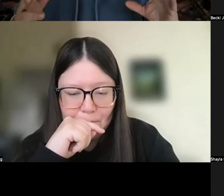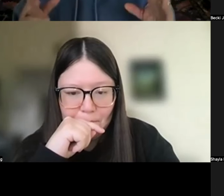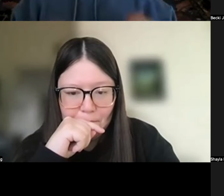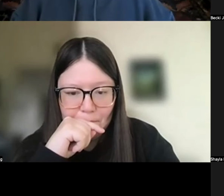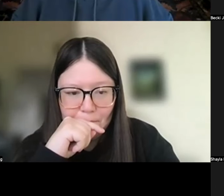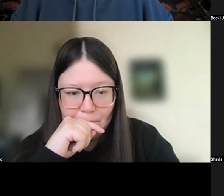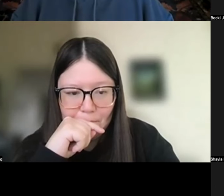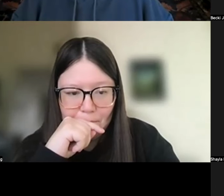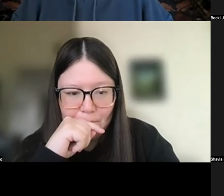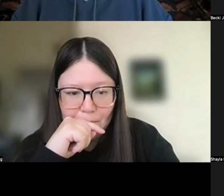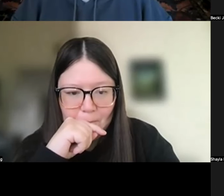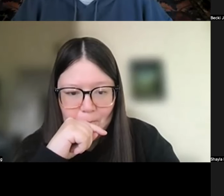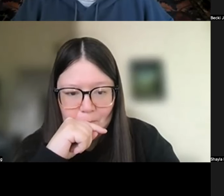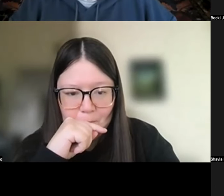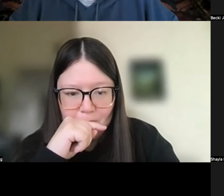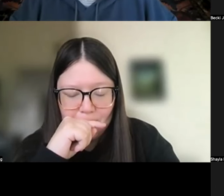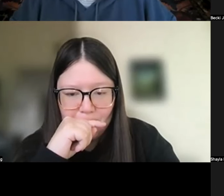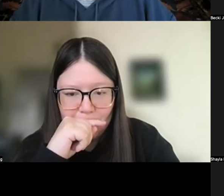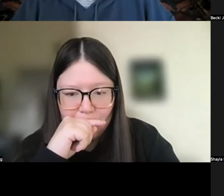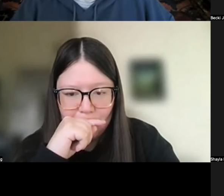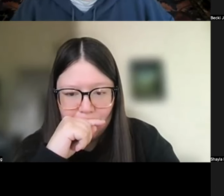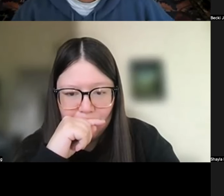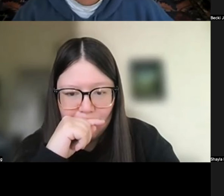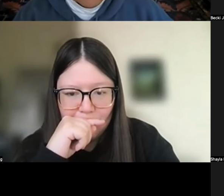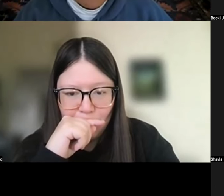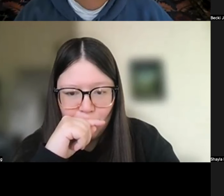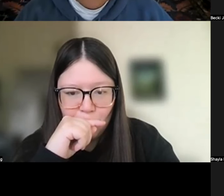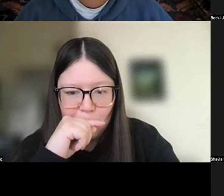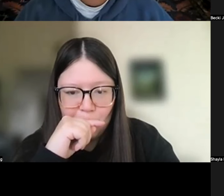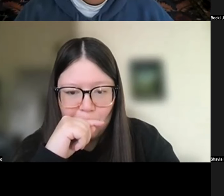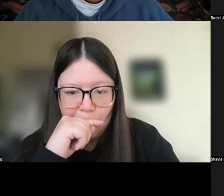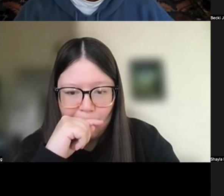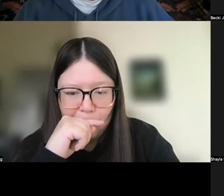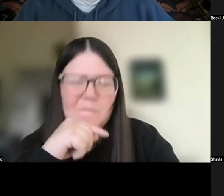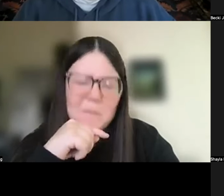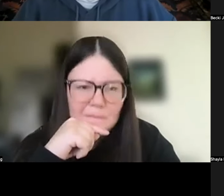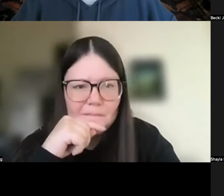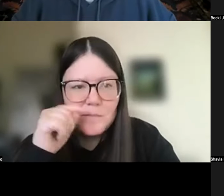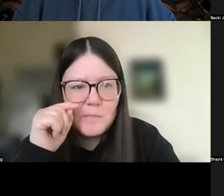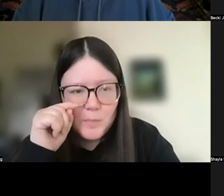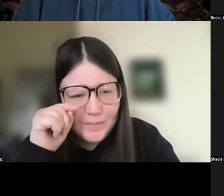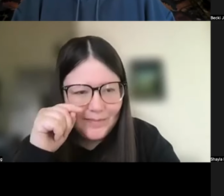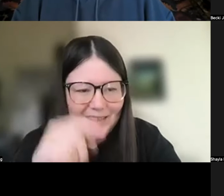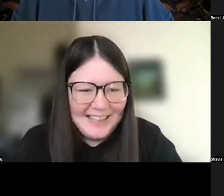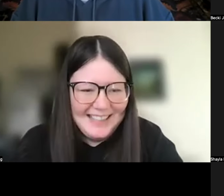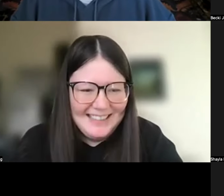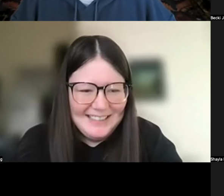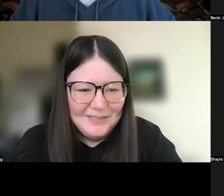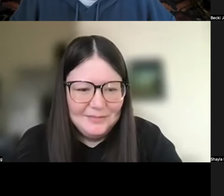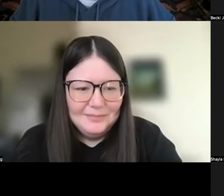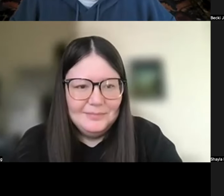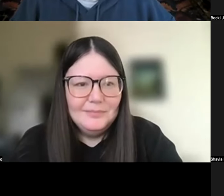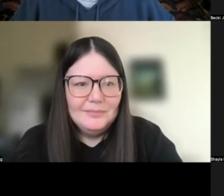about things, but I did not do an access review. Like I didn't measure stuff, and that felt